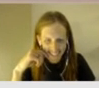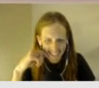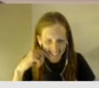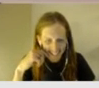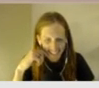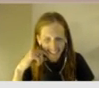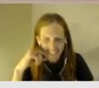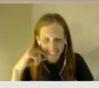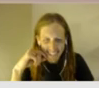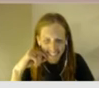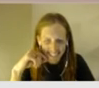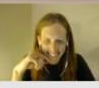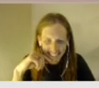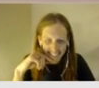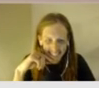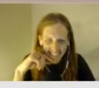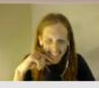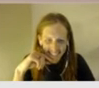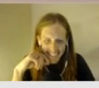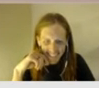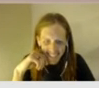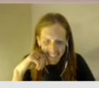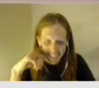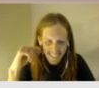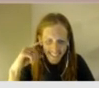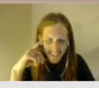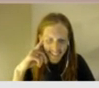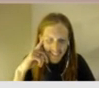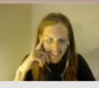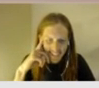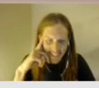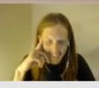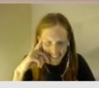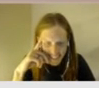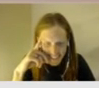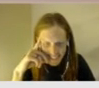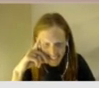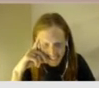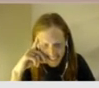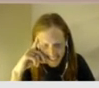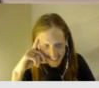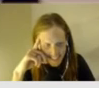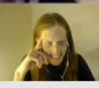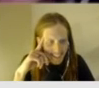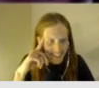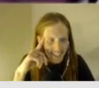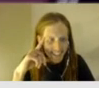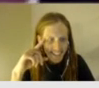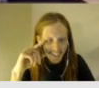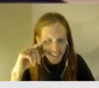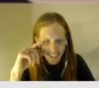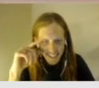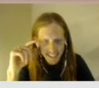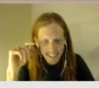So you want to go out next time and work twice as hard to make sure it is worth, you know, the money that it costs to have ink and